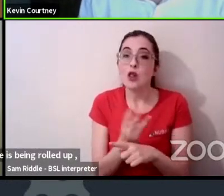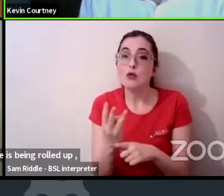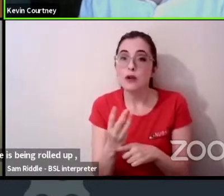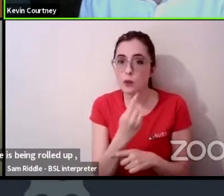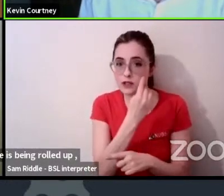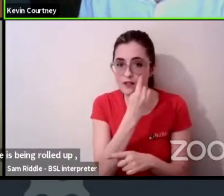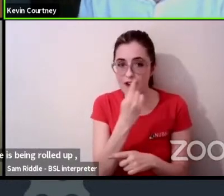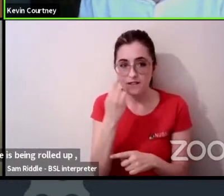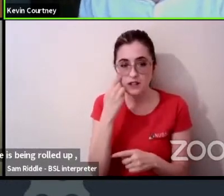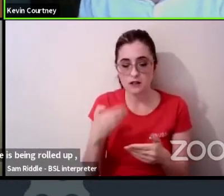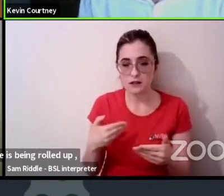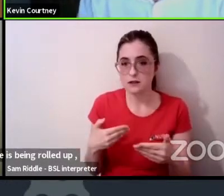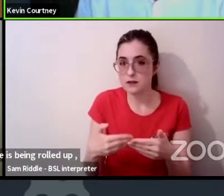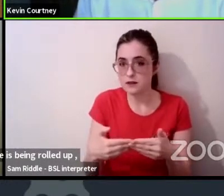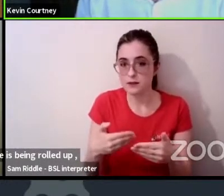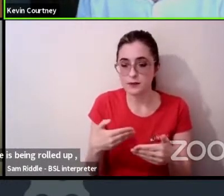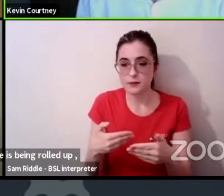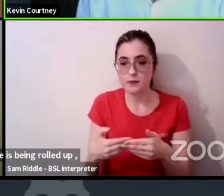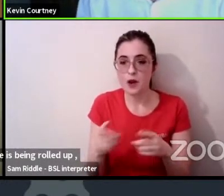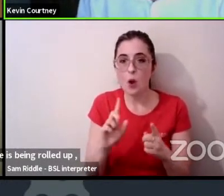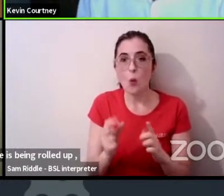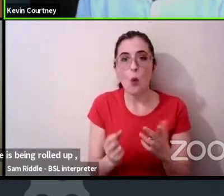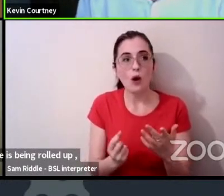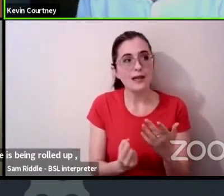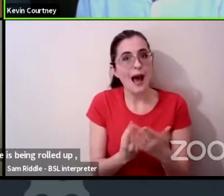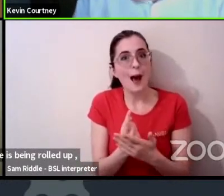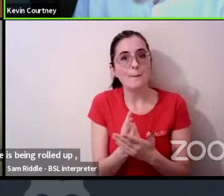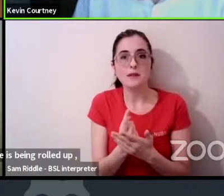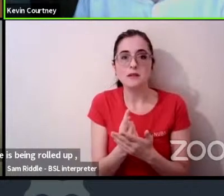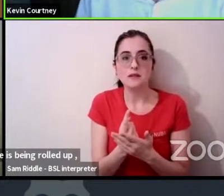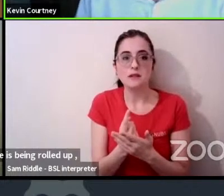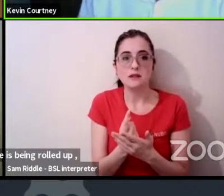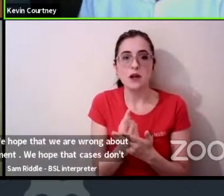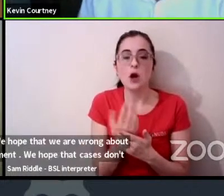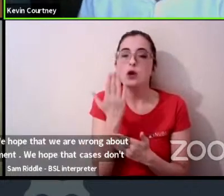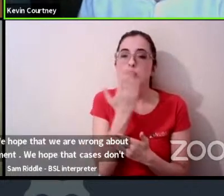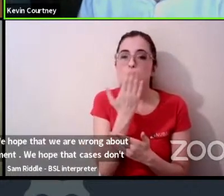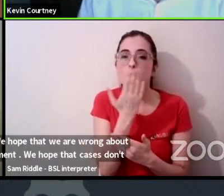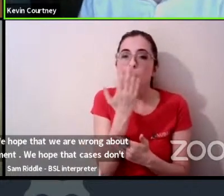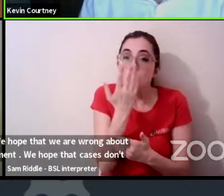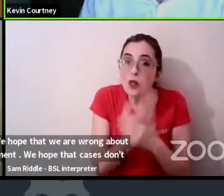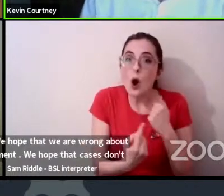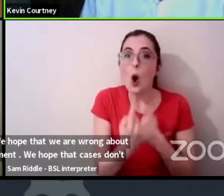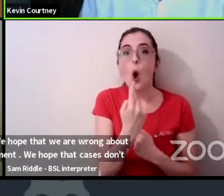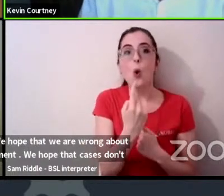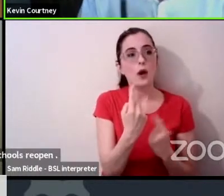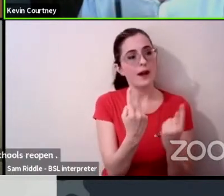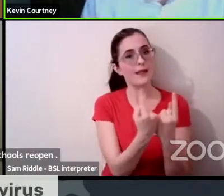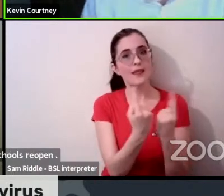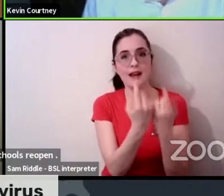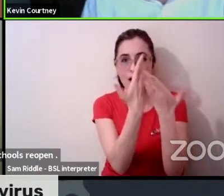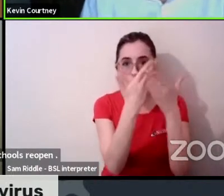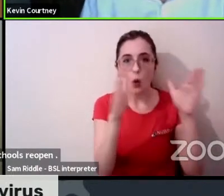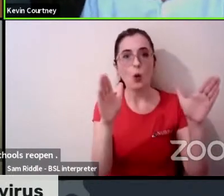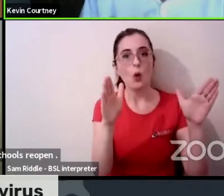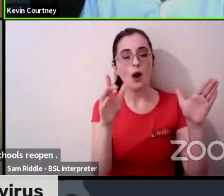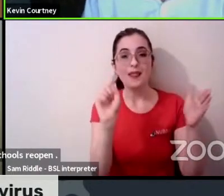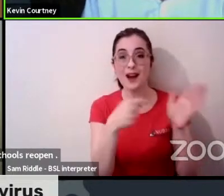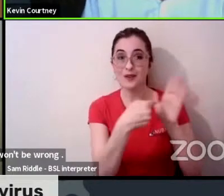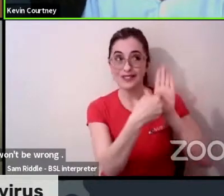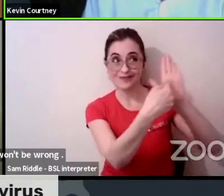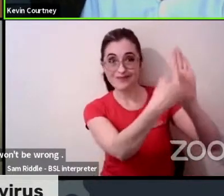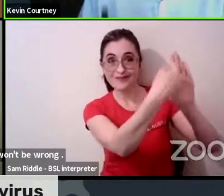evidence of what happens when only schools, when schools are the only thing that's happened. And that will point at